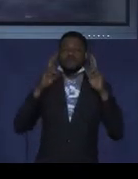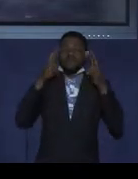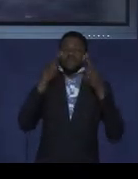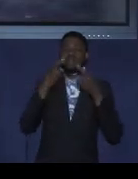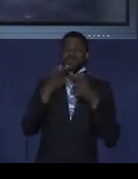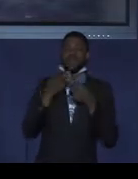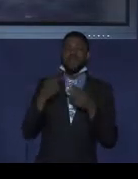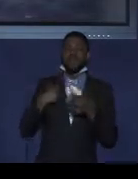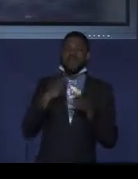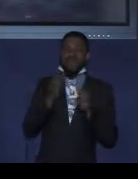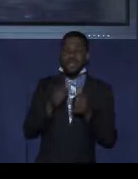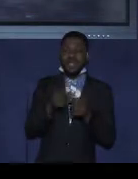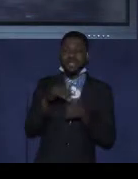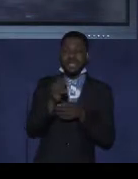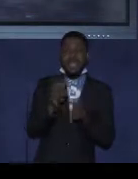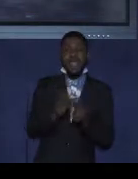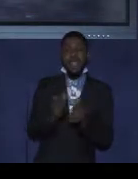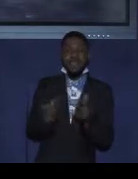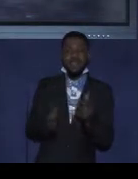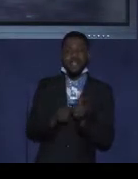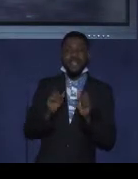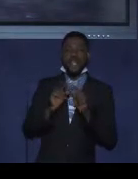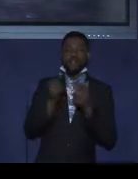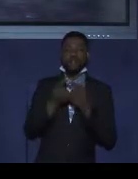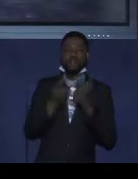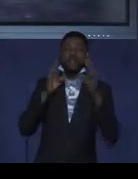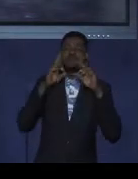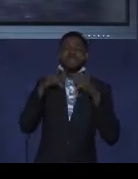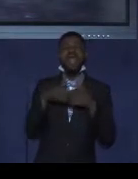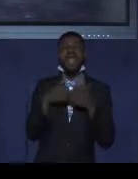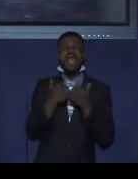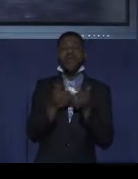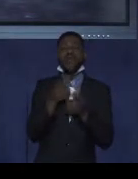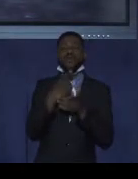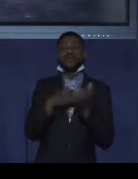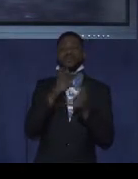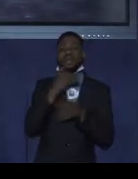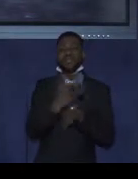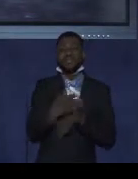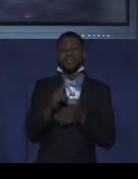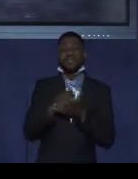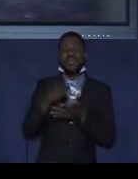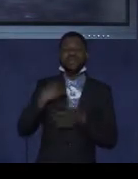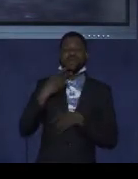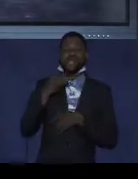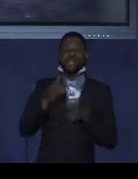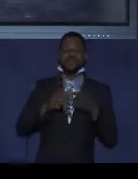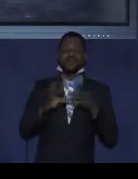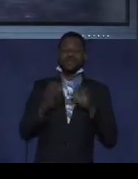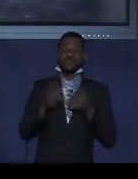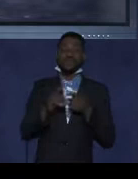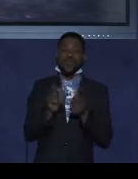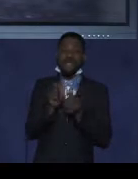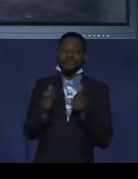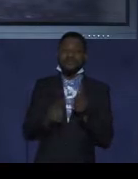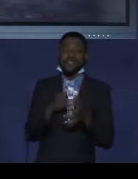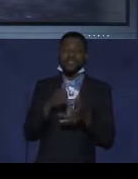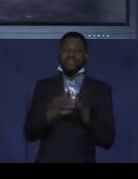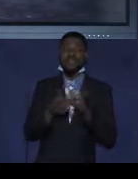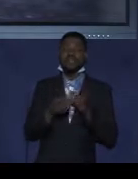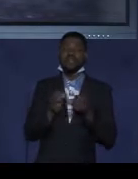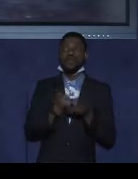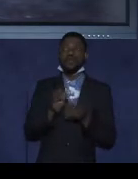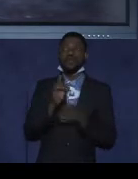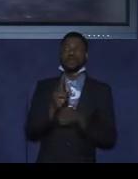conflict. We can still avoid group conflict. How? What are the things we need to do to avoid group conflict?